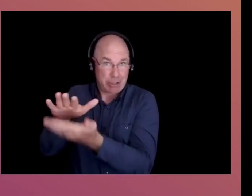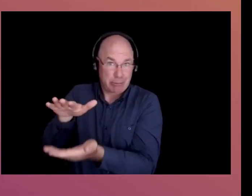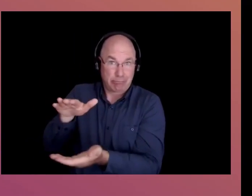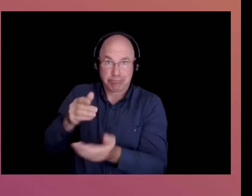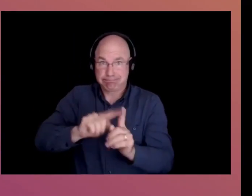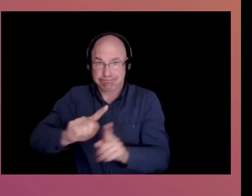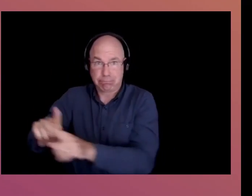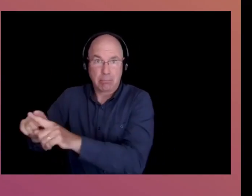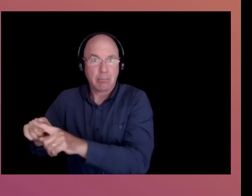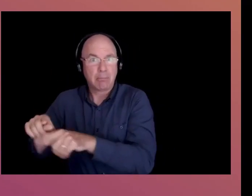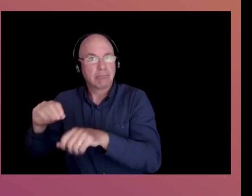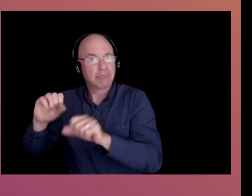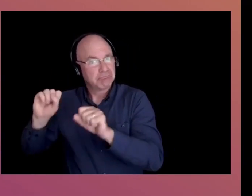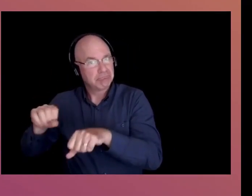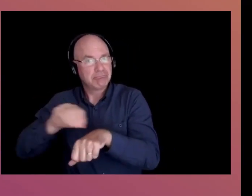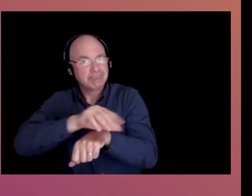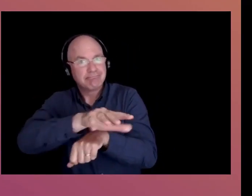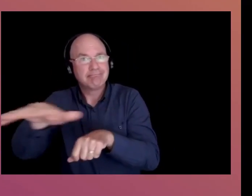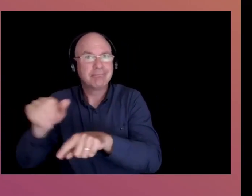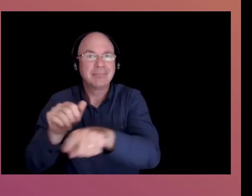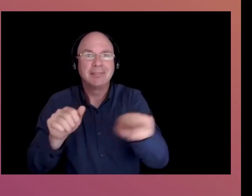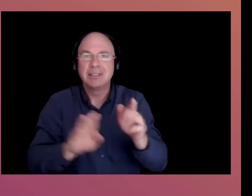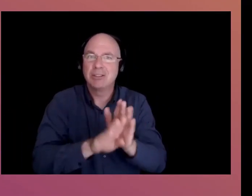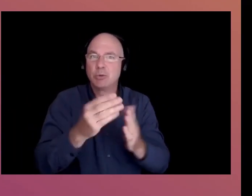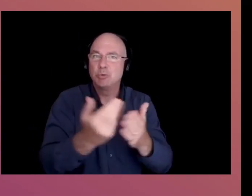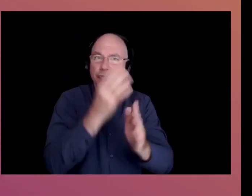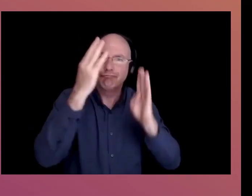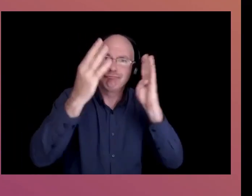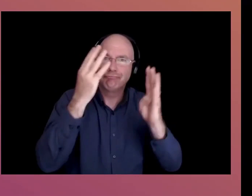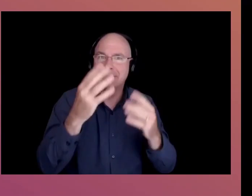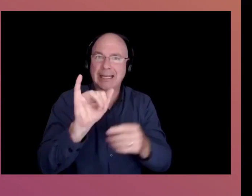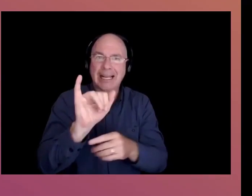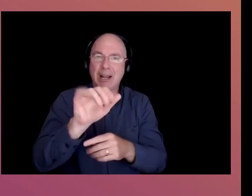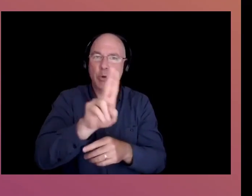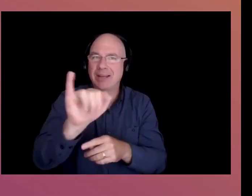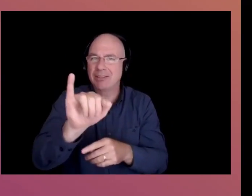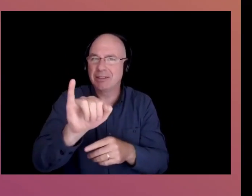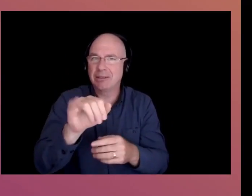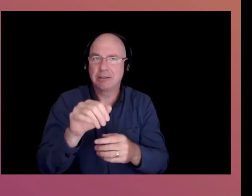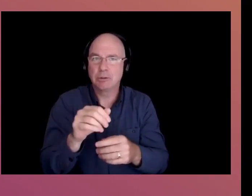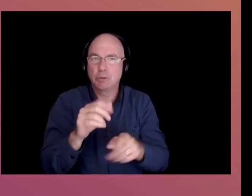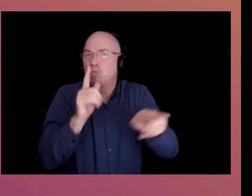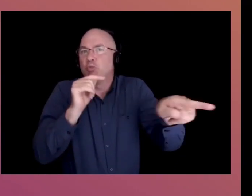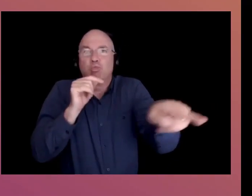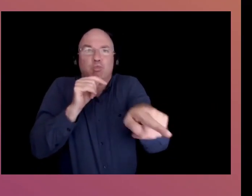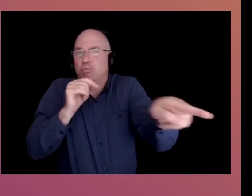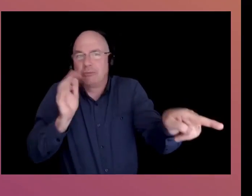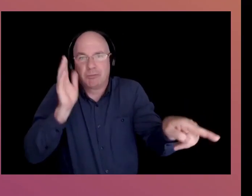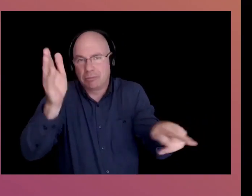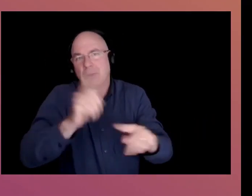the development of new interfaces by someone in the future, but it will take